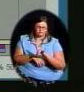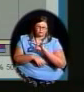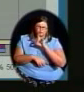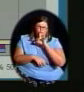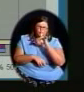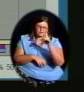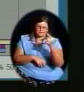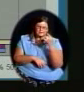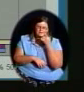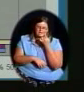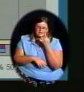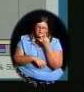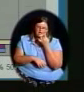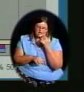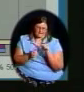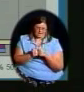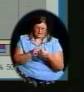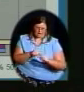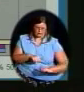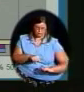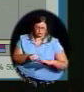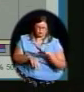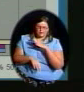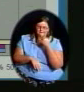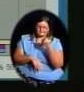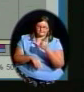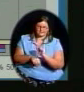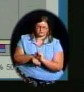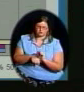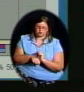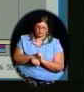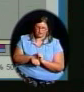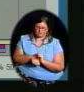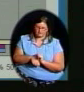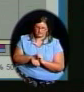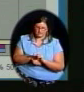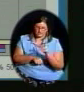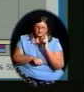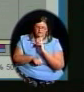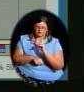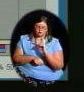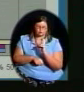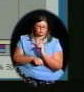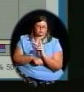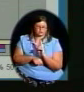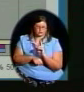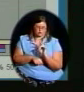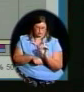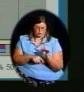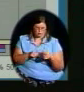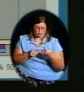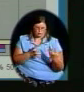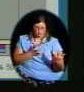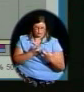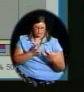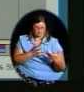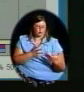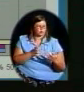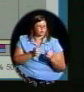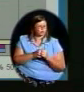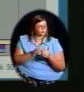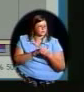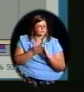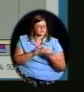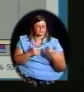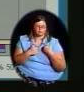think, how can we do the best job? That is why when we partner with the city, when we have